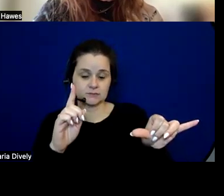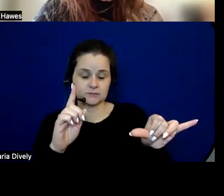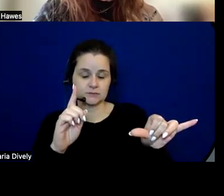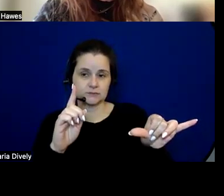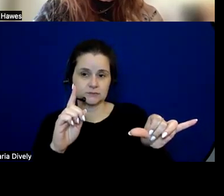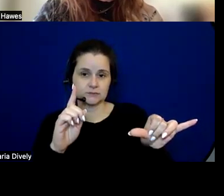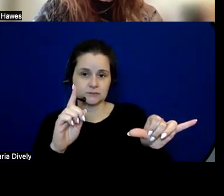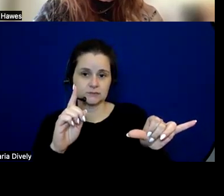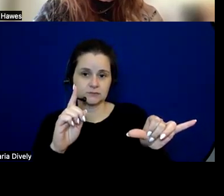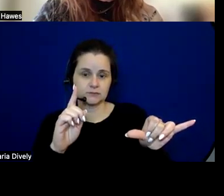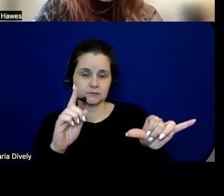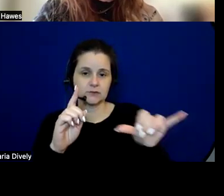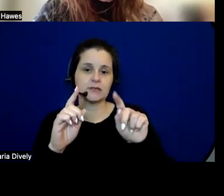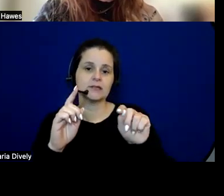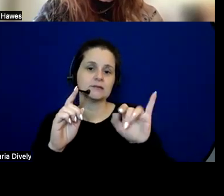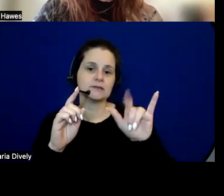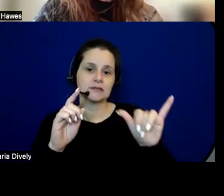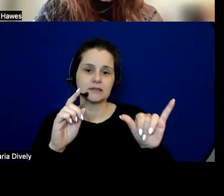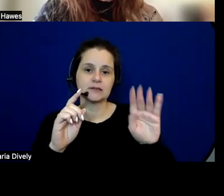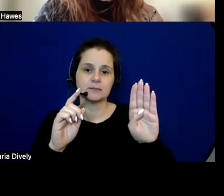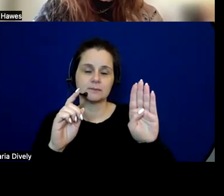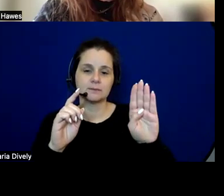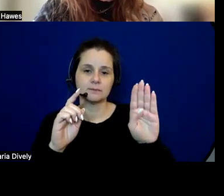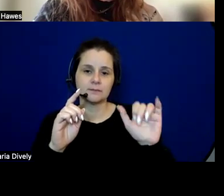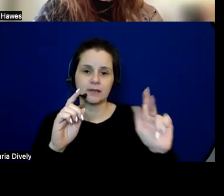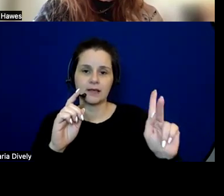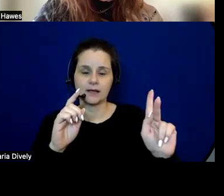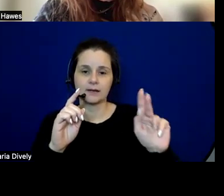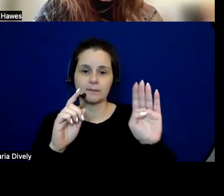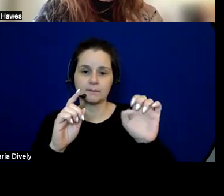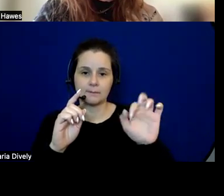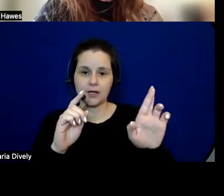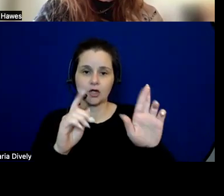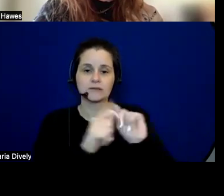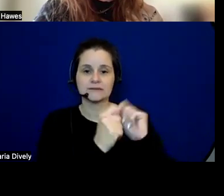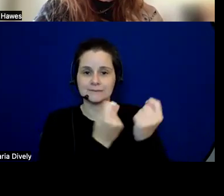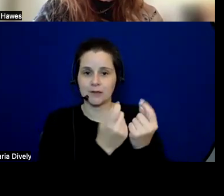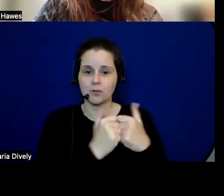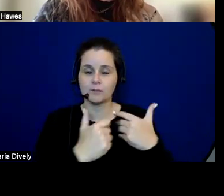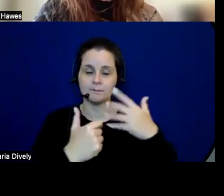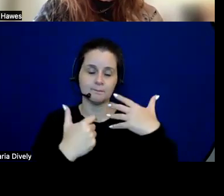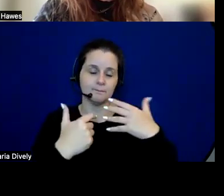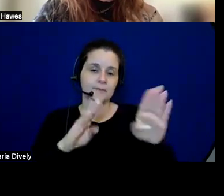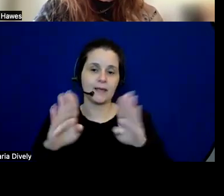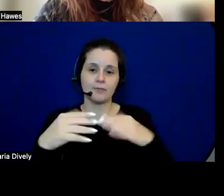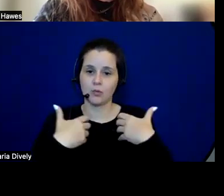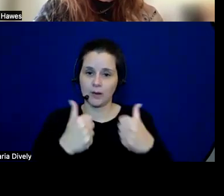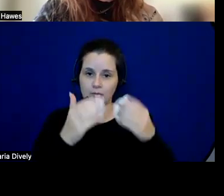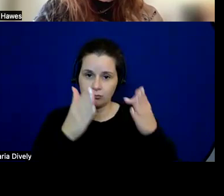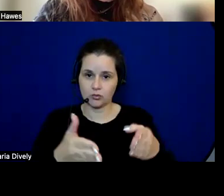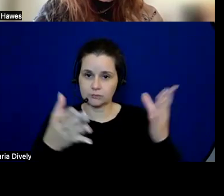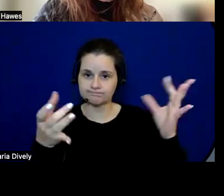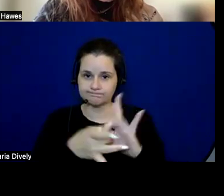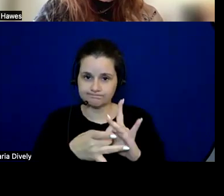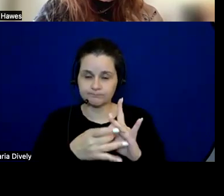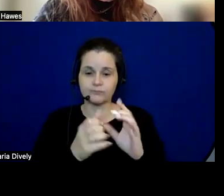Tilly Black Bear teamed up with a behavioral health person, and they came